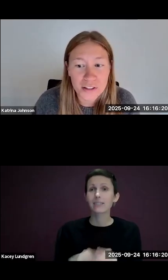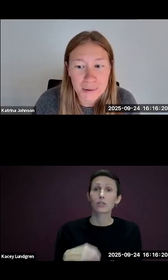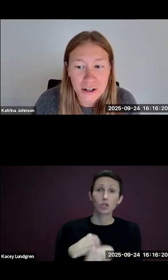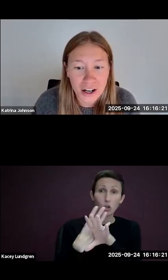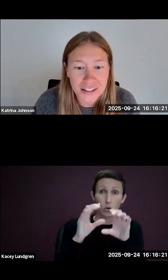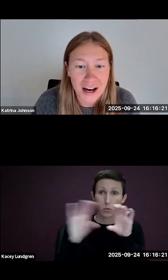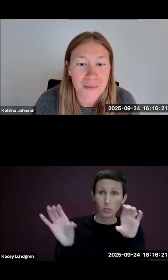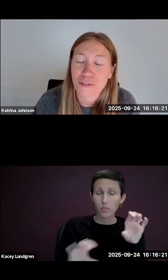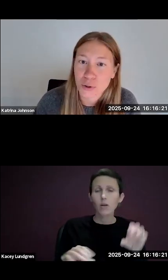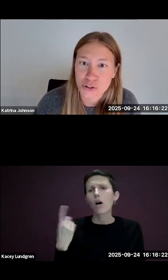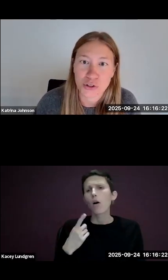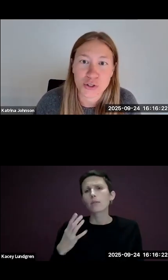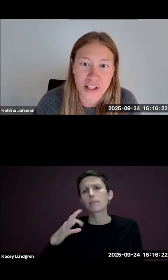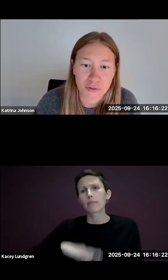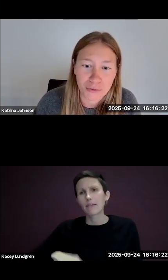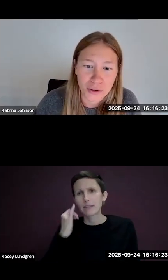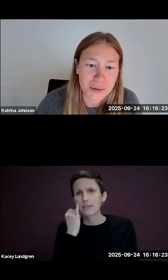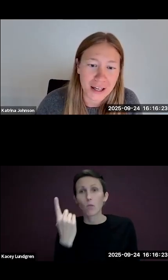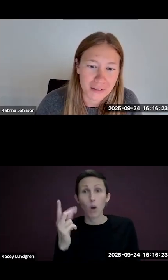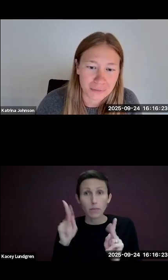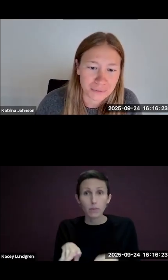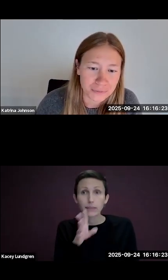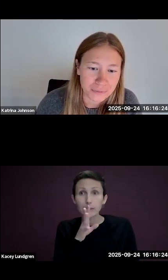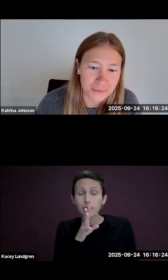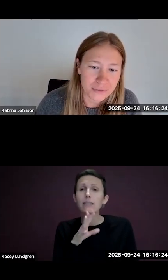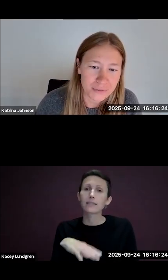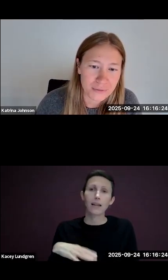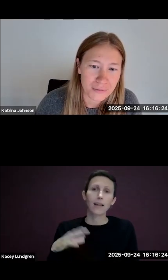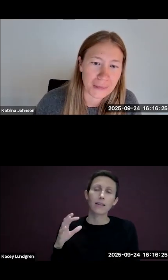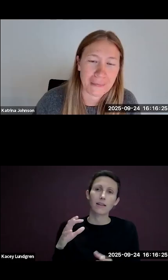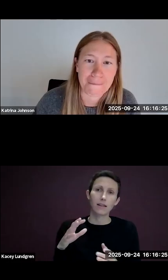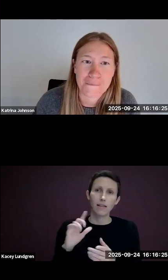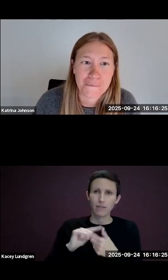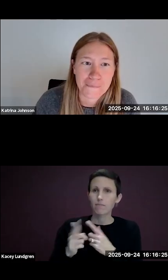there's just one speaker at a time and if you introduce yourself before speaking.